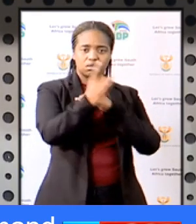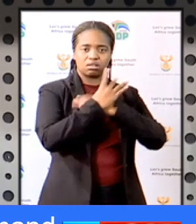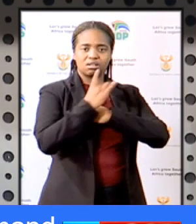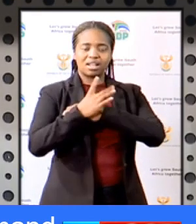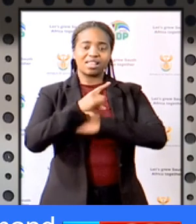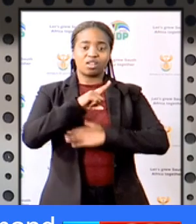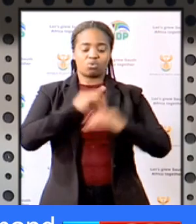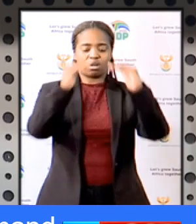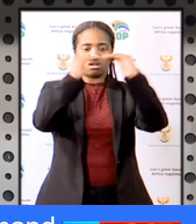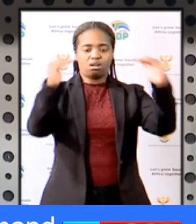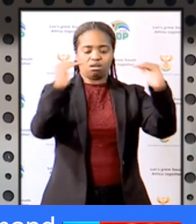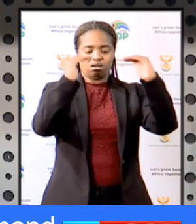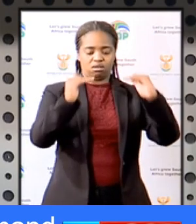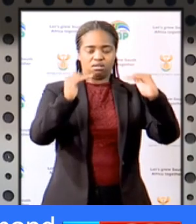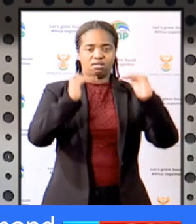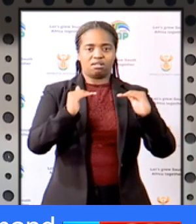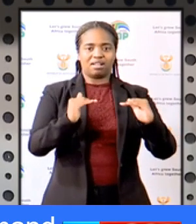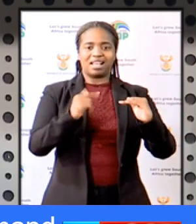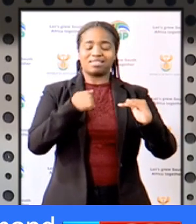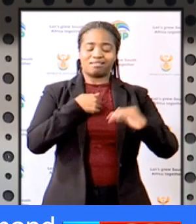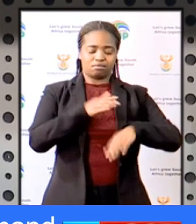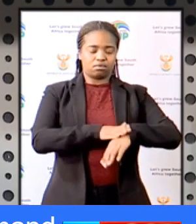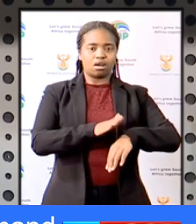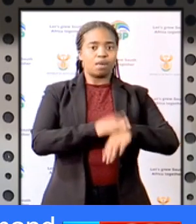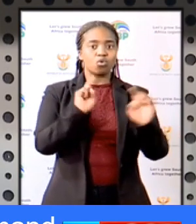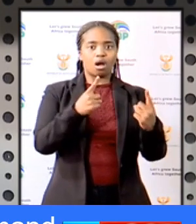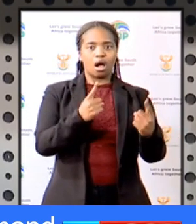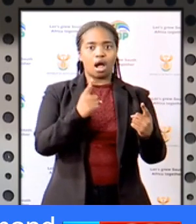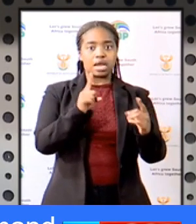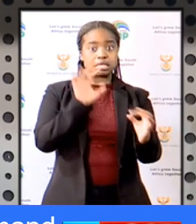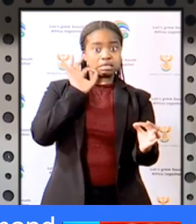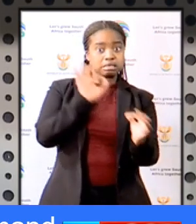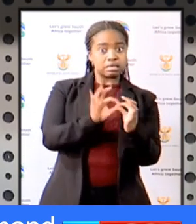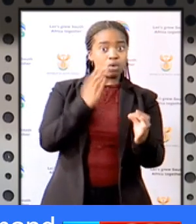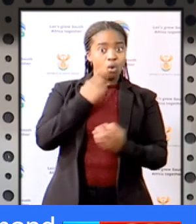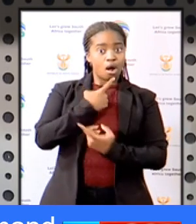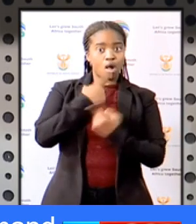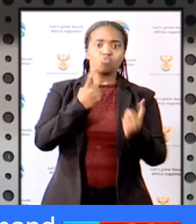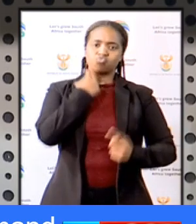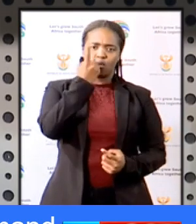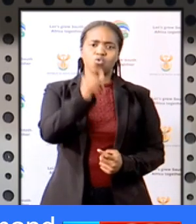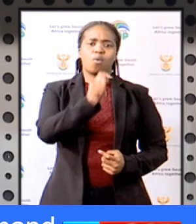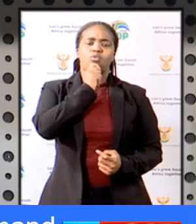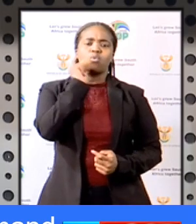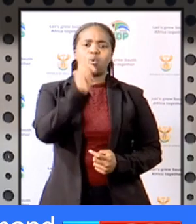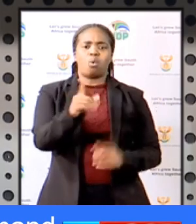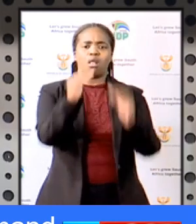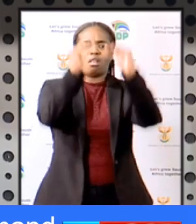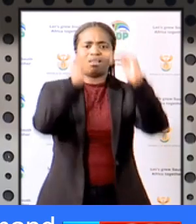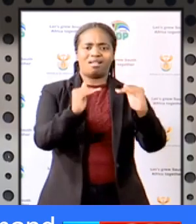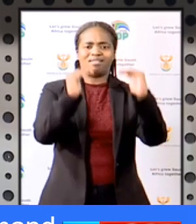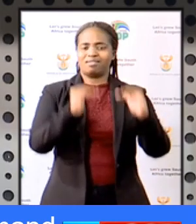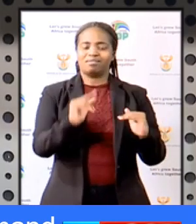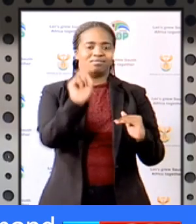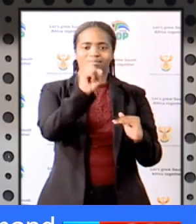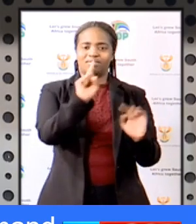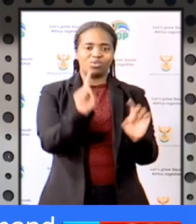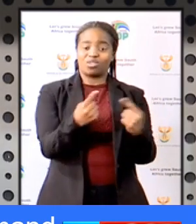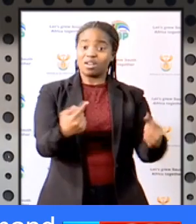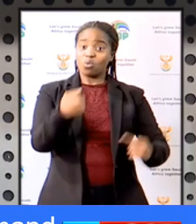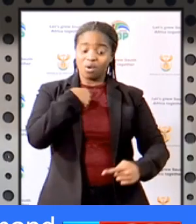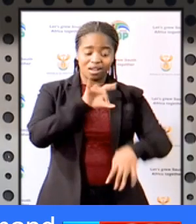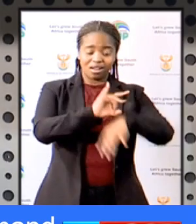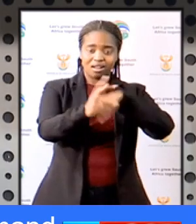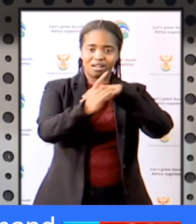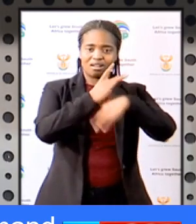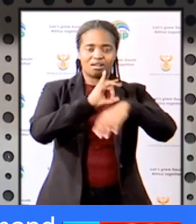of the regulations will sometimes take time. You can't really give a specific answer that by tomorrow morning, because of the level of consultation that